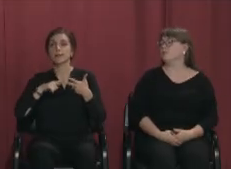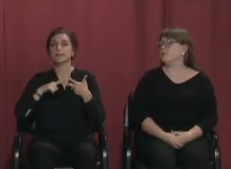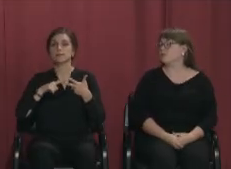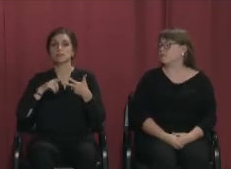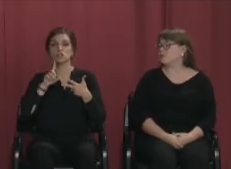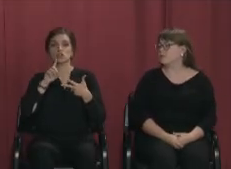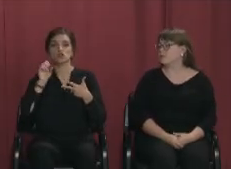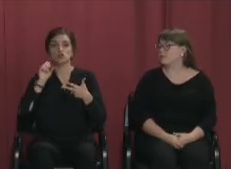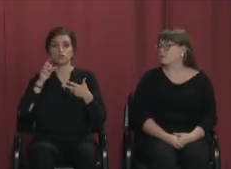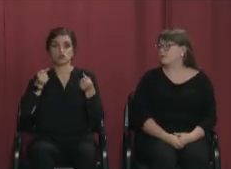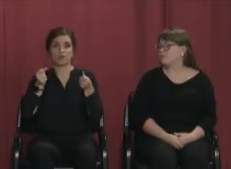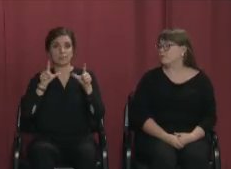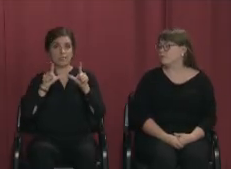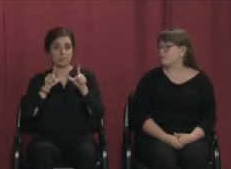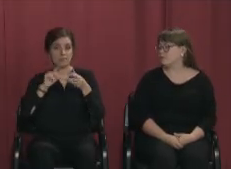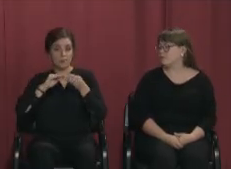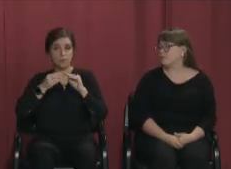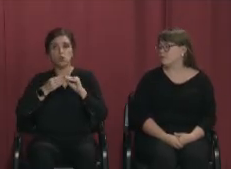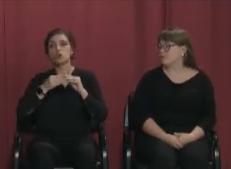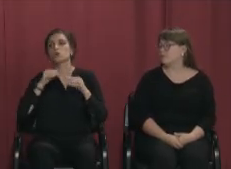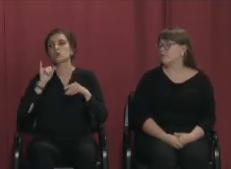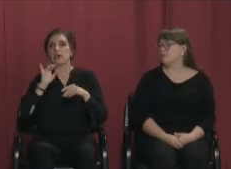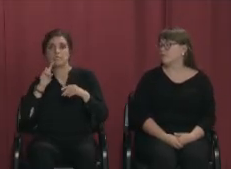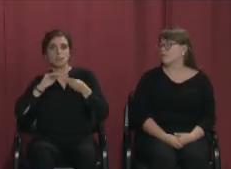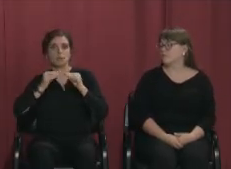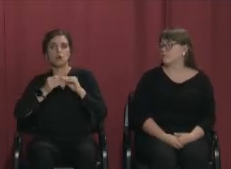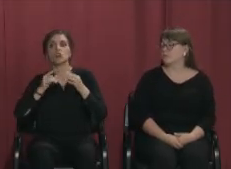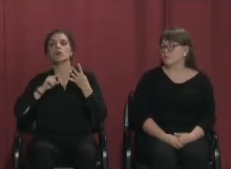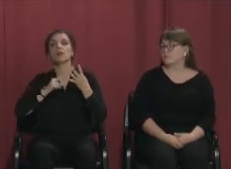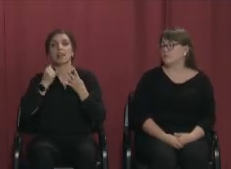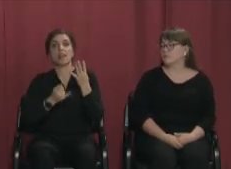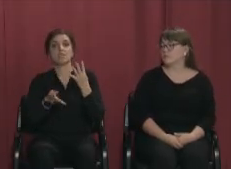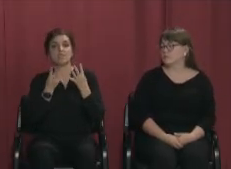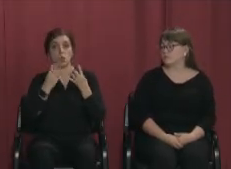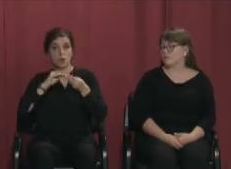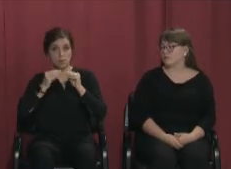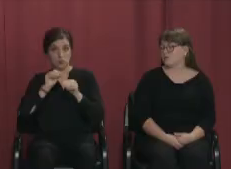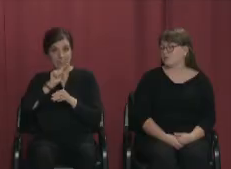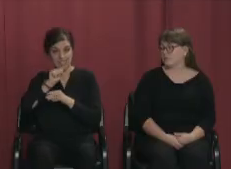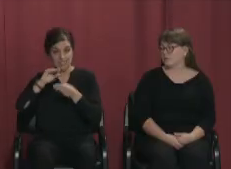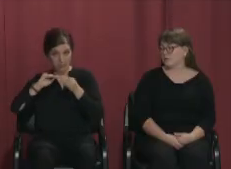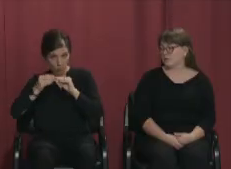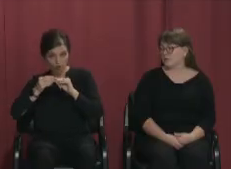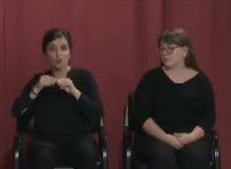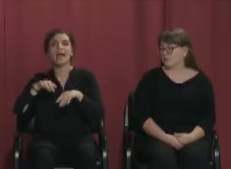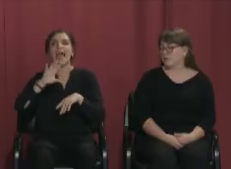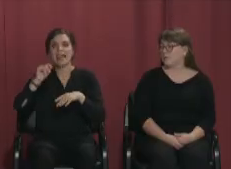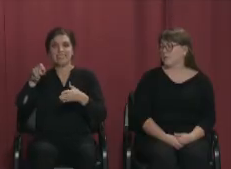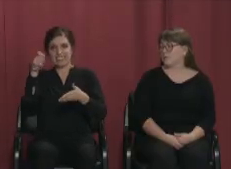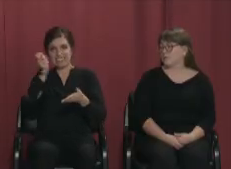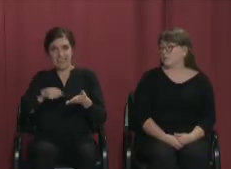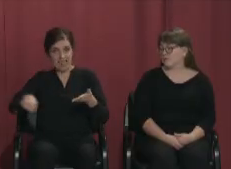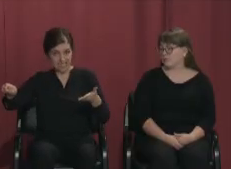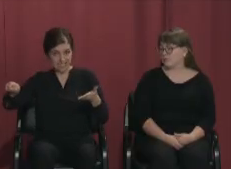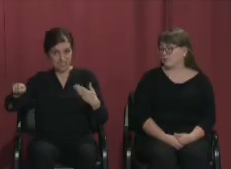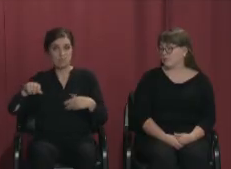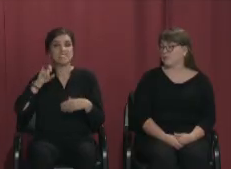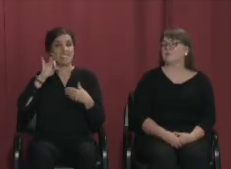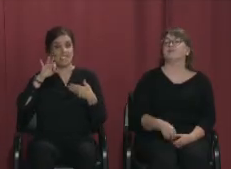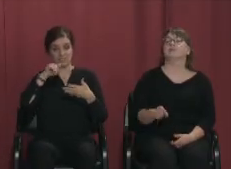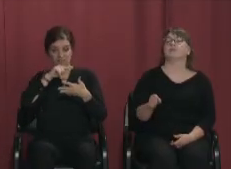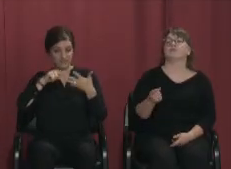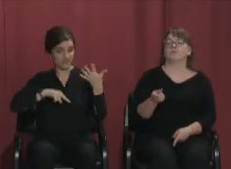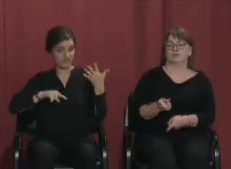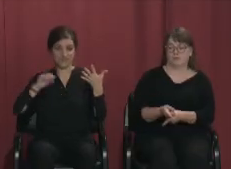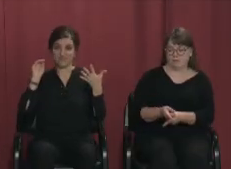or your last 4 of your social, and you got to sign it. Right. You have to do all of those. If you don't, we'll contact you and say, you didn't do all of